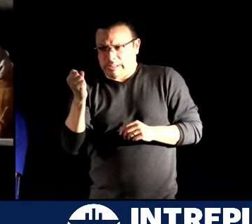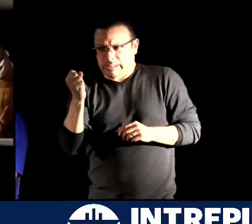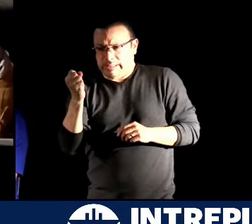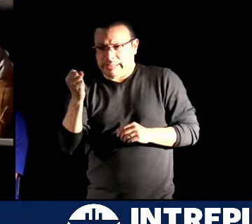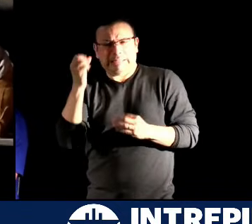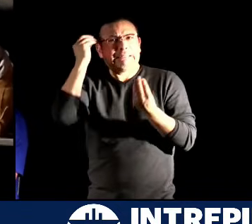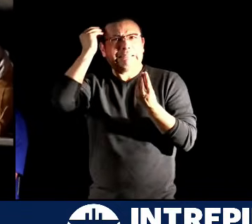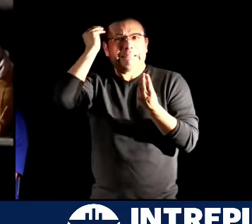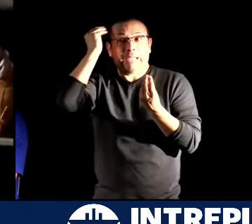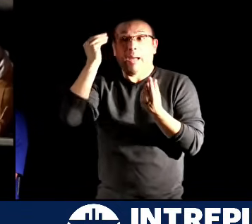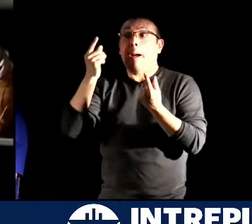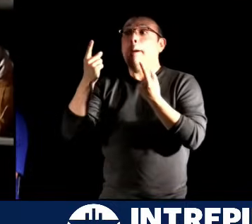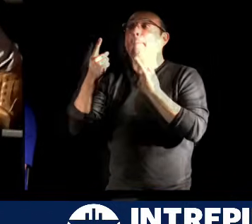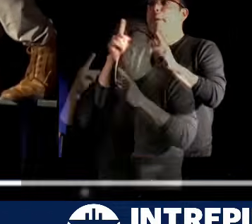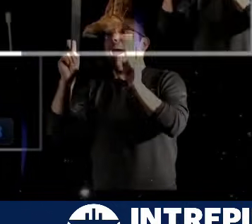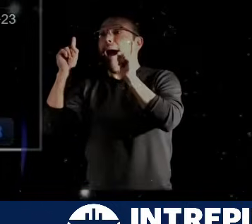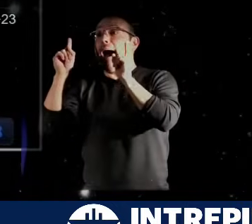1962.